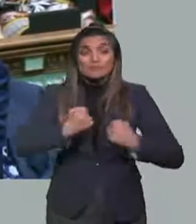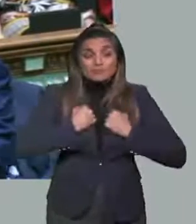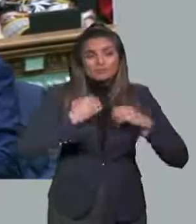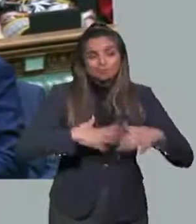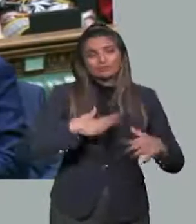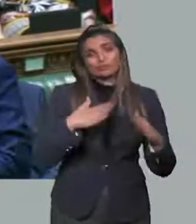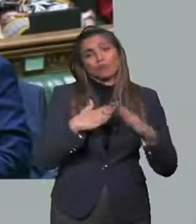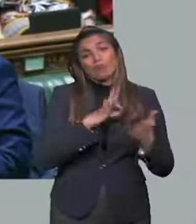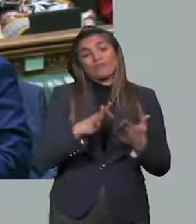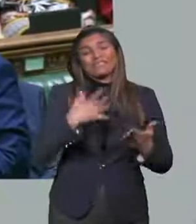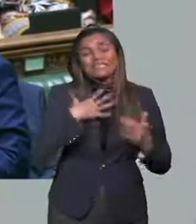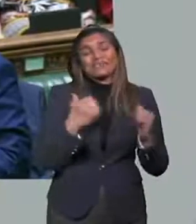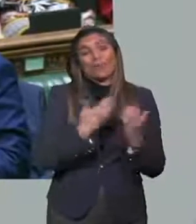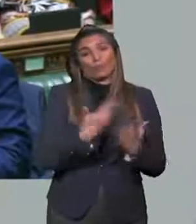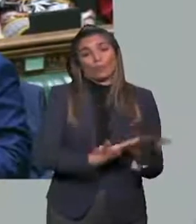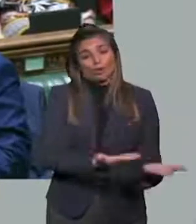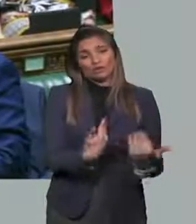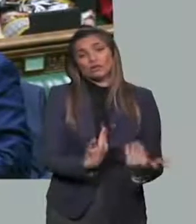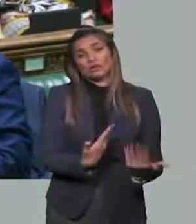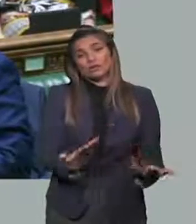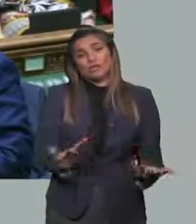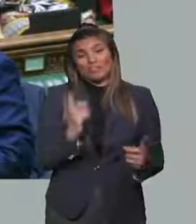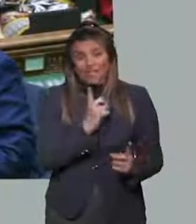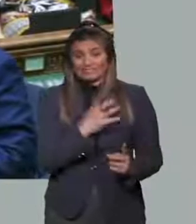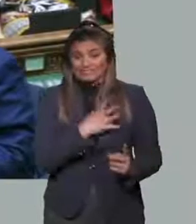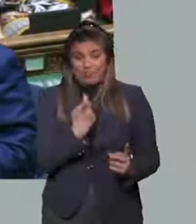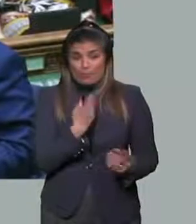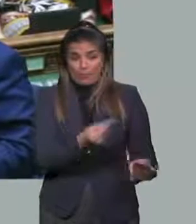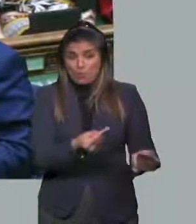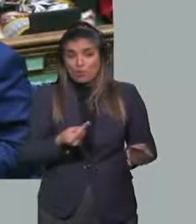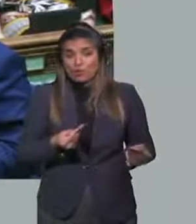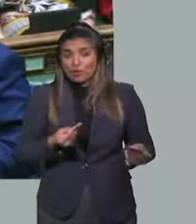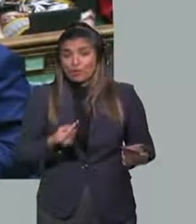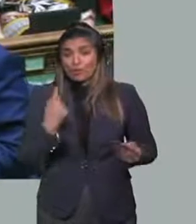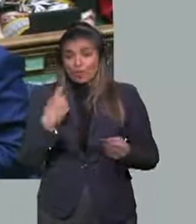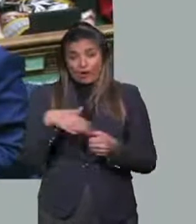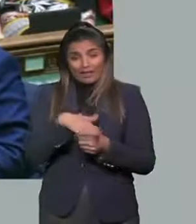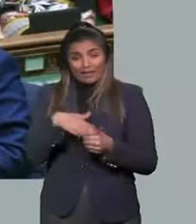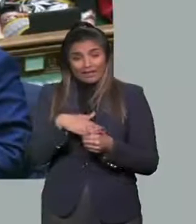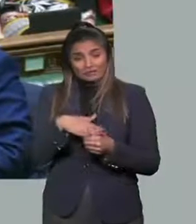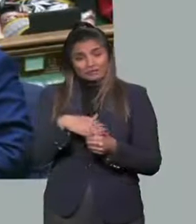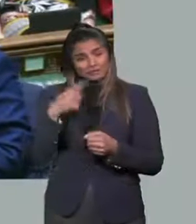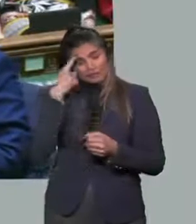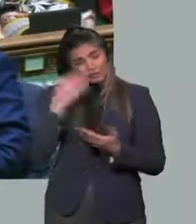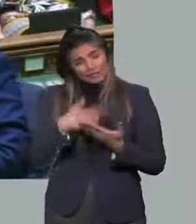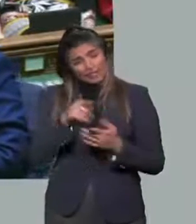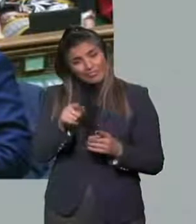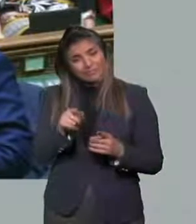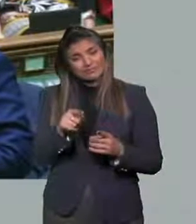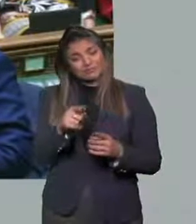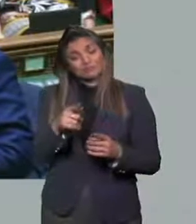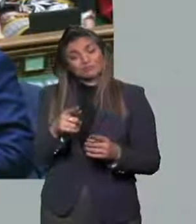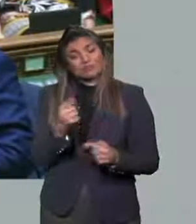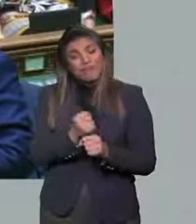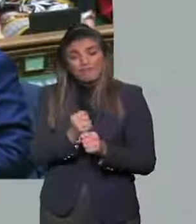the paperwork that will make that happen. Because, Mr. Speaker, this one case goes to the heart of the failure in the UK government's